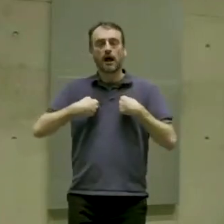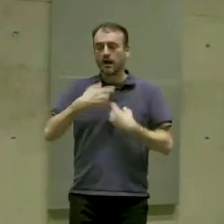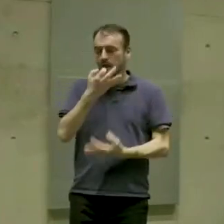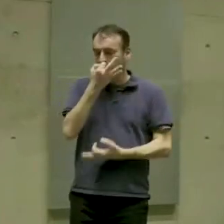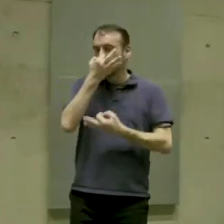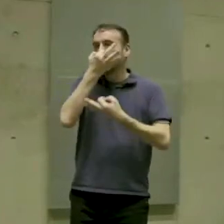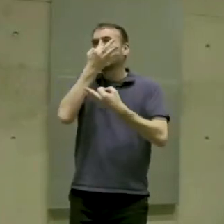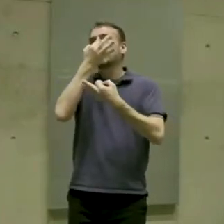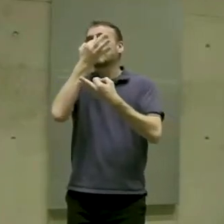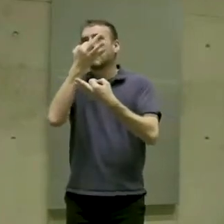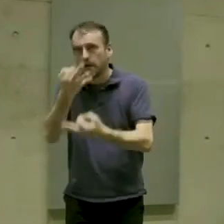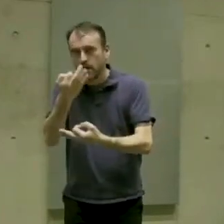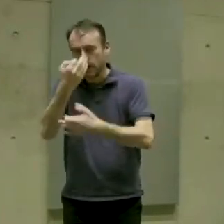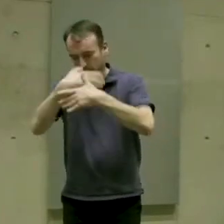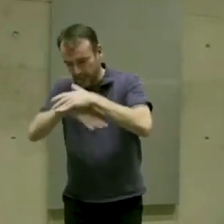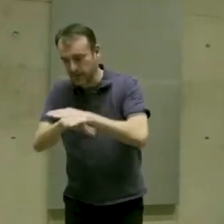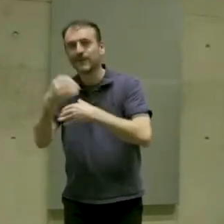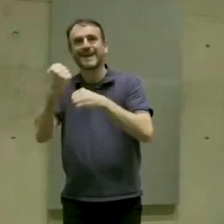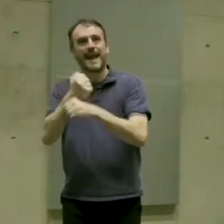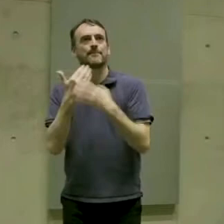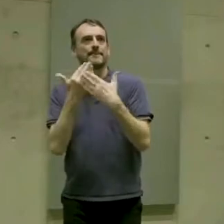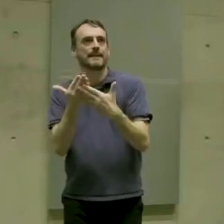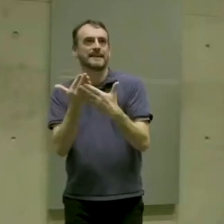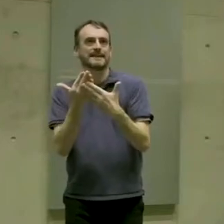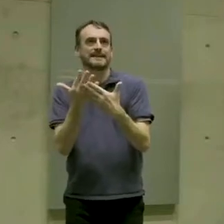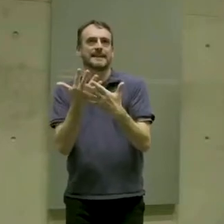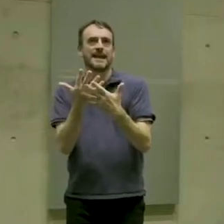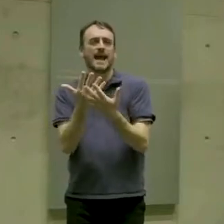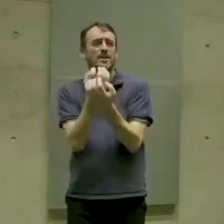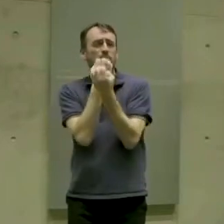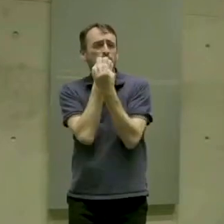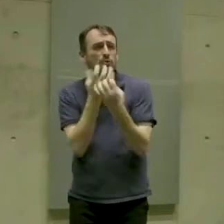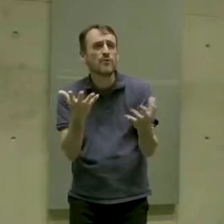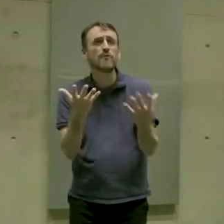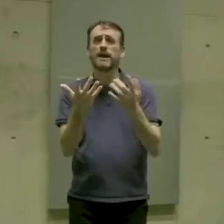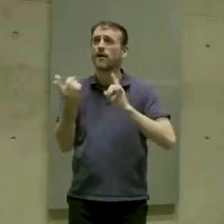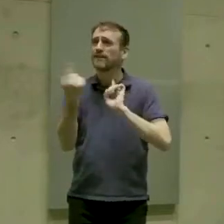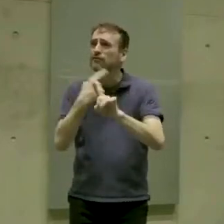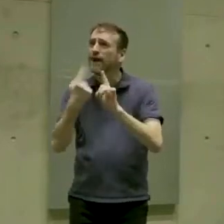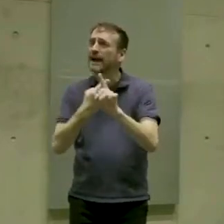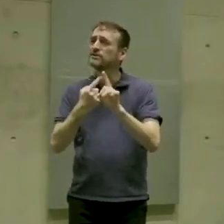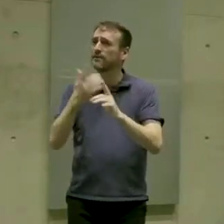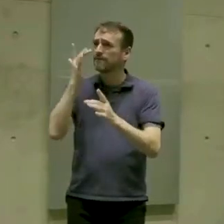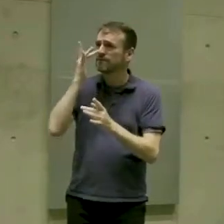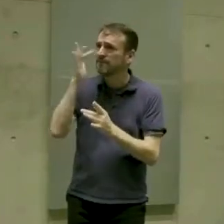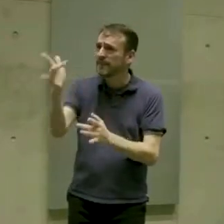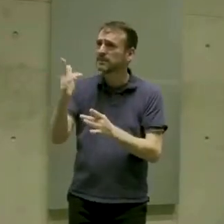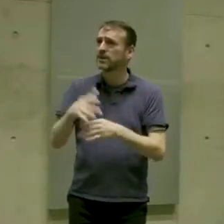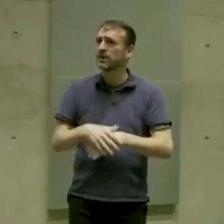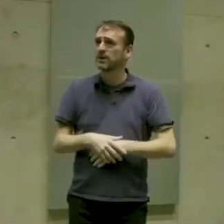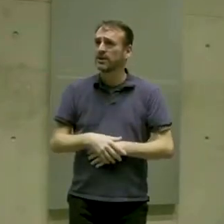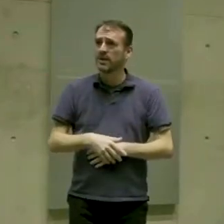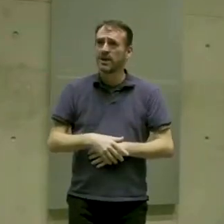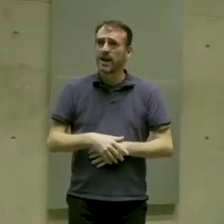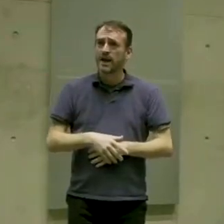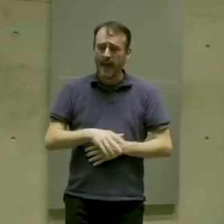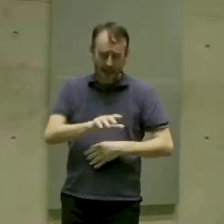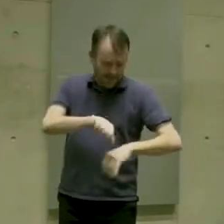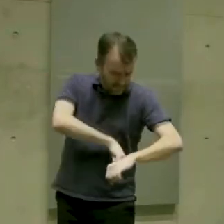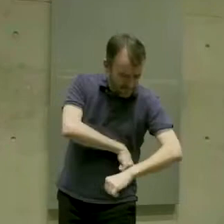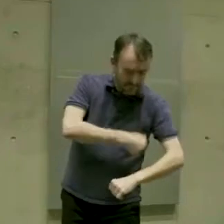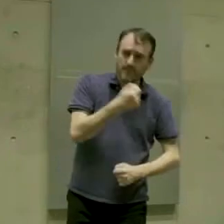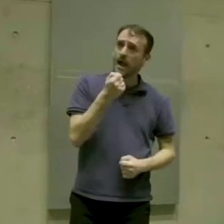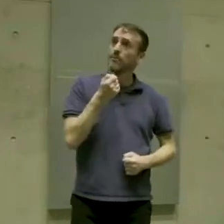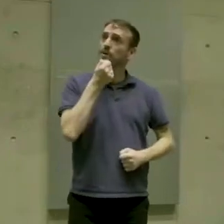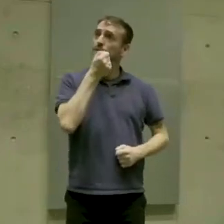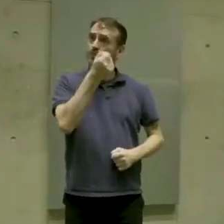of game studies and into the beauty of all interactive fiction, from the most classic pick up a sword, go north style fantasy adventures to the